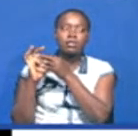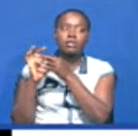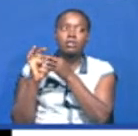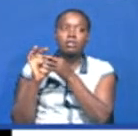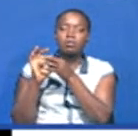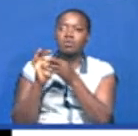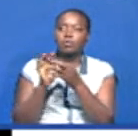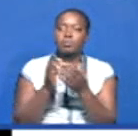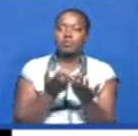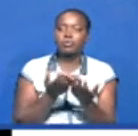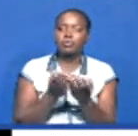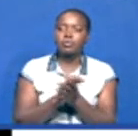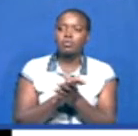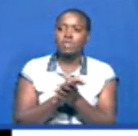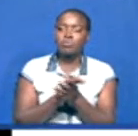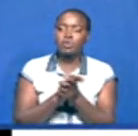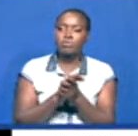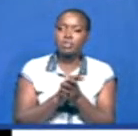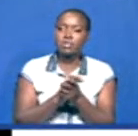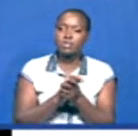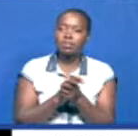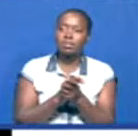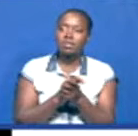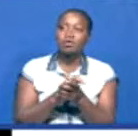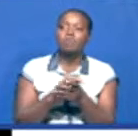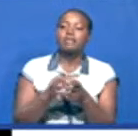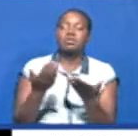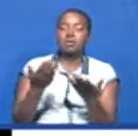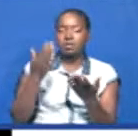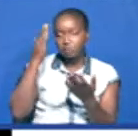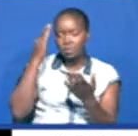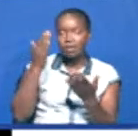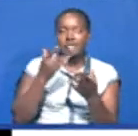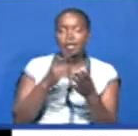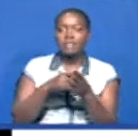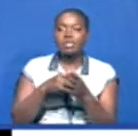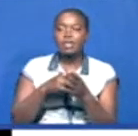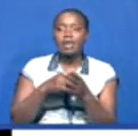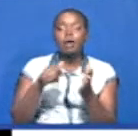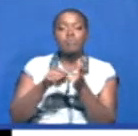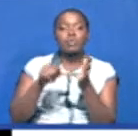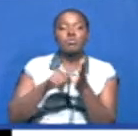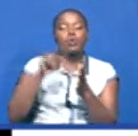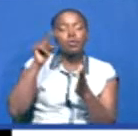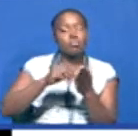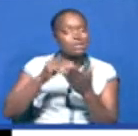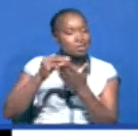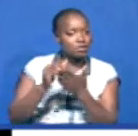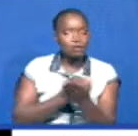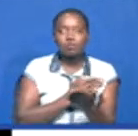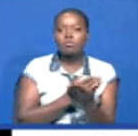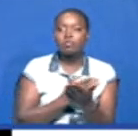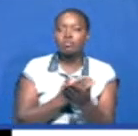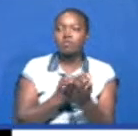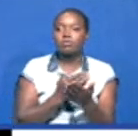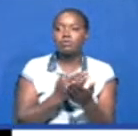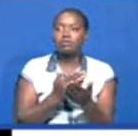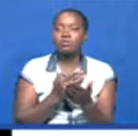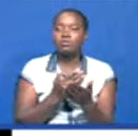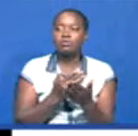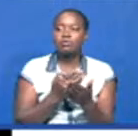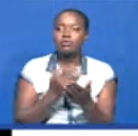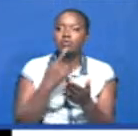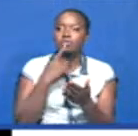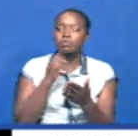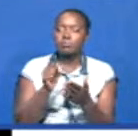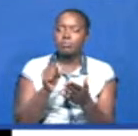house, an elephant that we must eliminate, an elephant that we must remove. And so as we sit